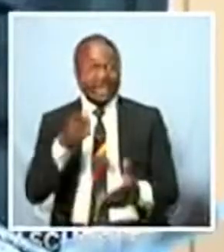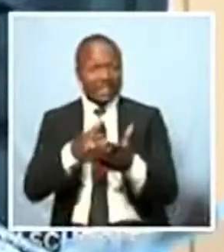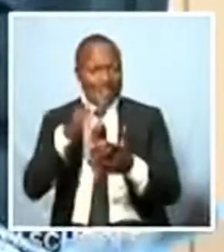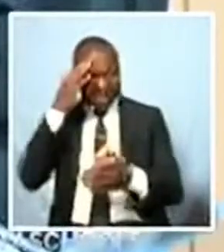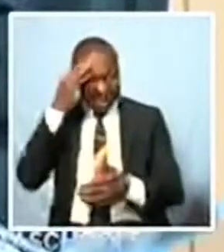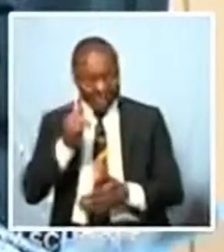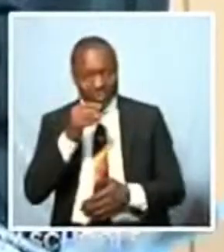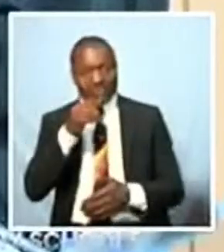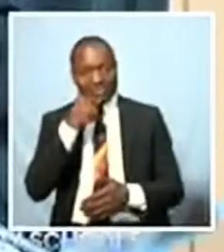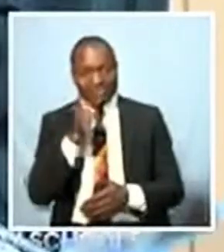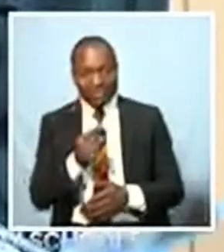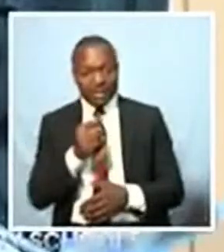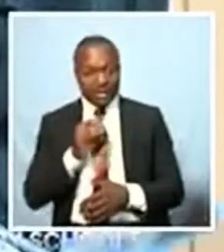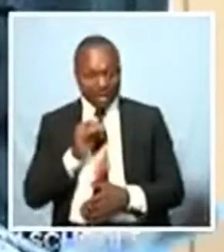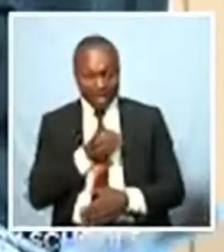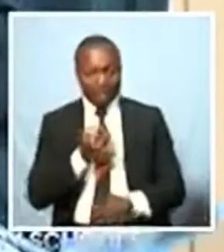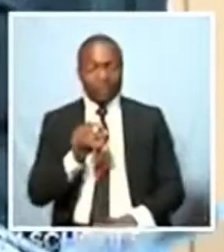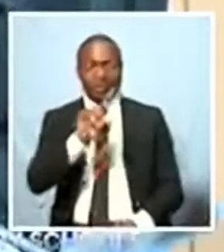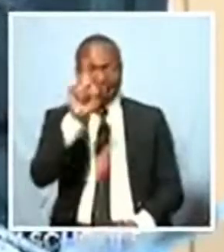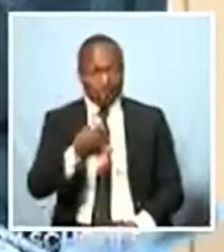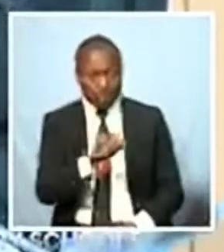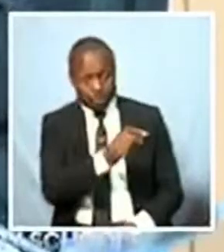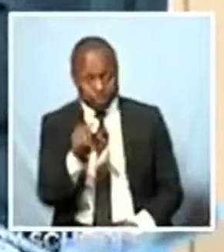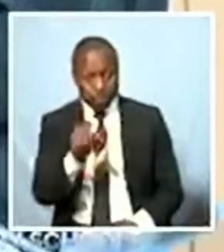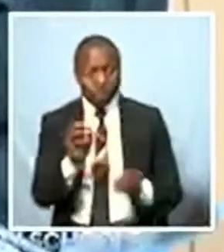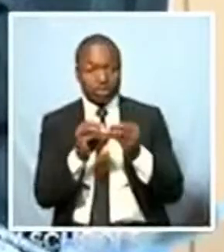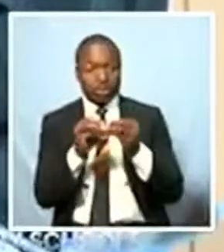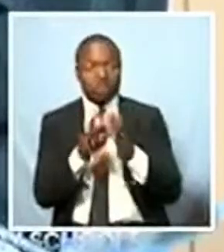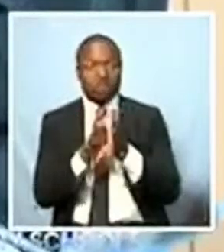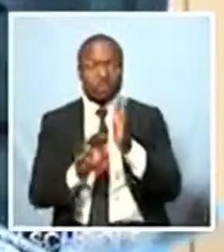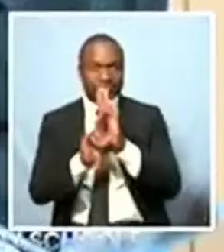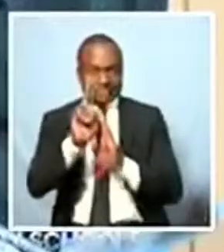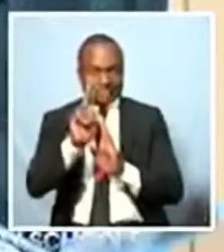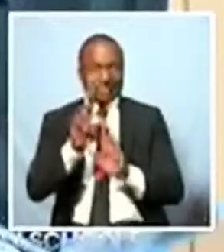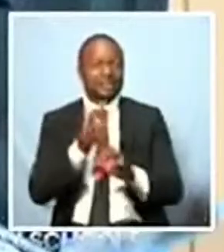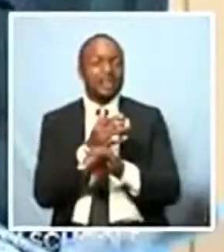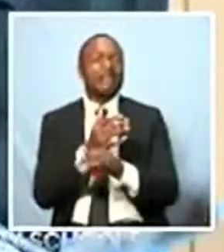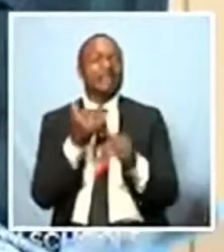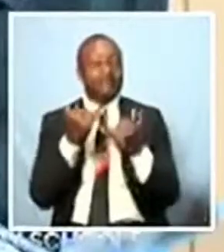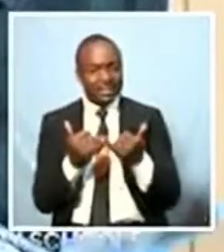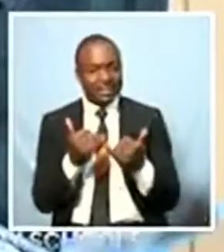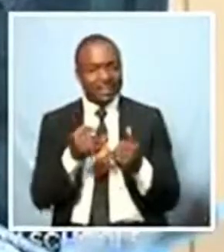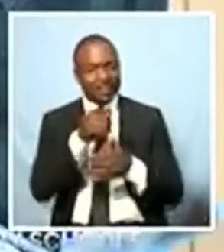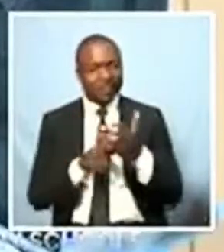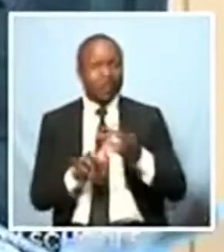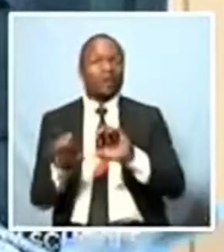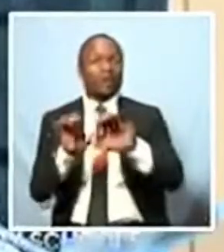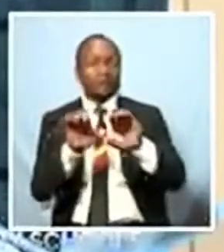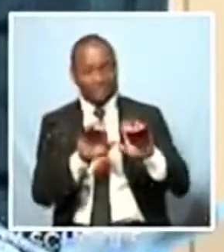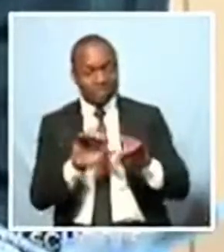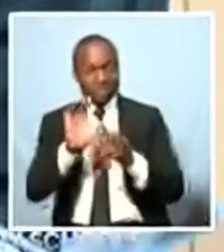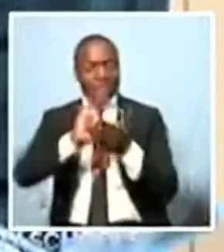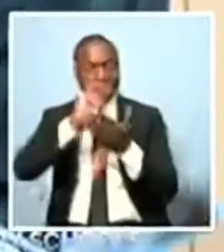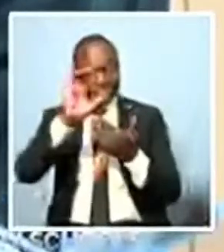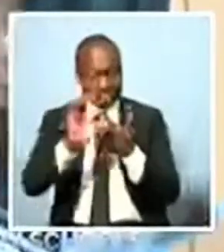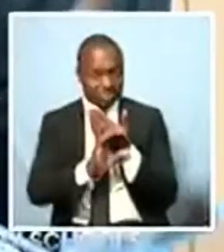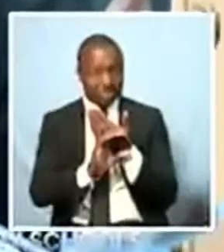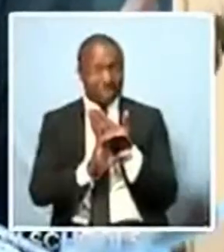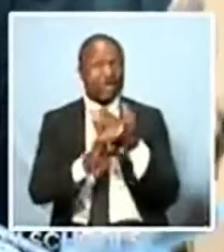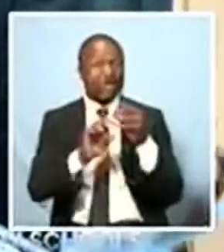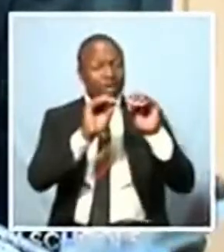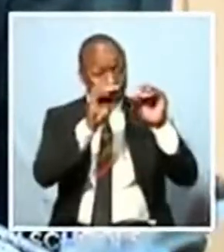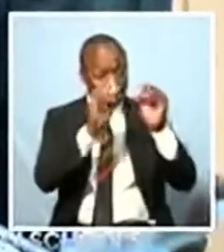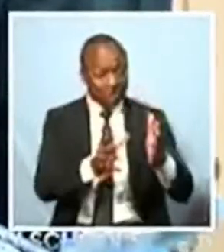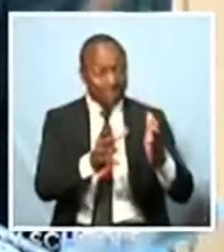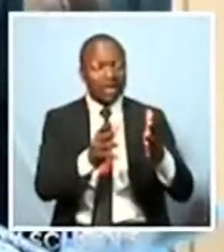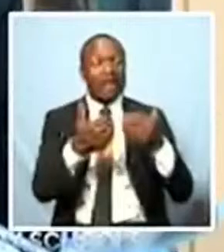we are saying now, our question is, you as Nkrumah now, what are you doing in the curriculum? Because it's both where the teachers have a